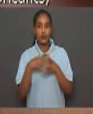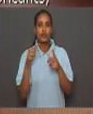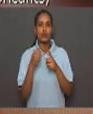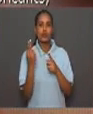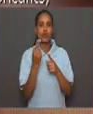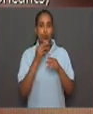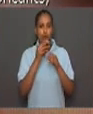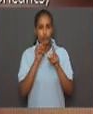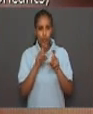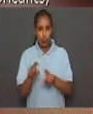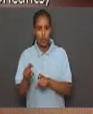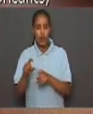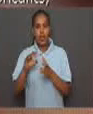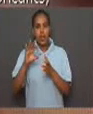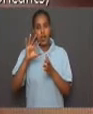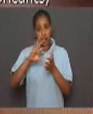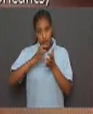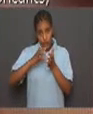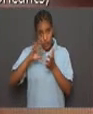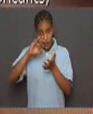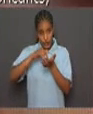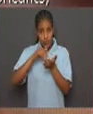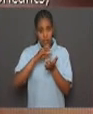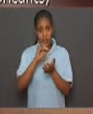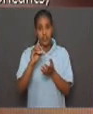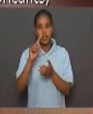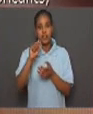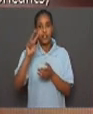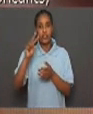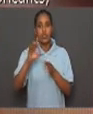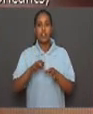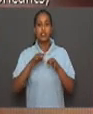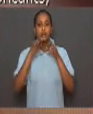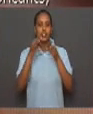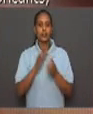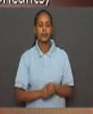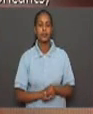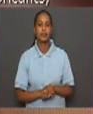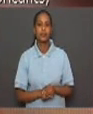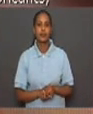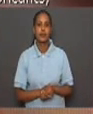to control radio frequencies and television transmissions.